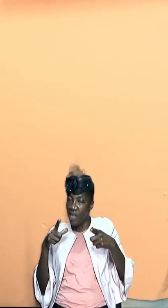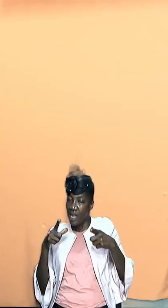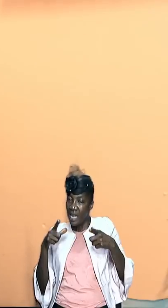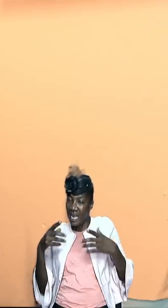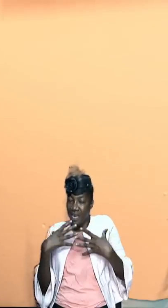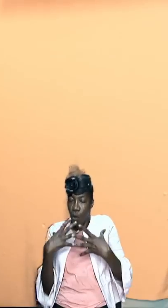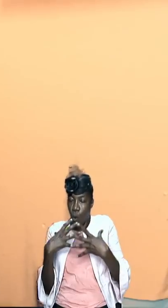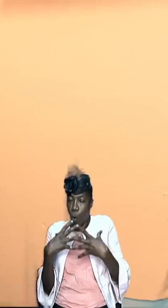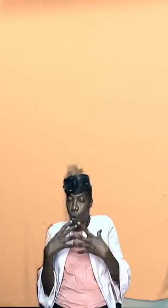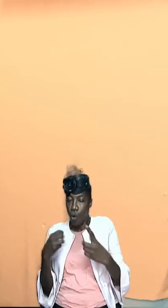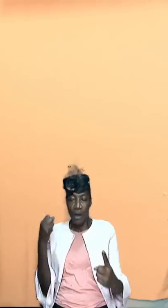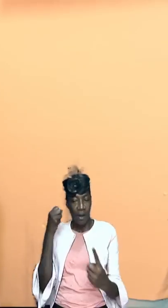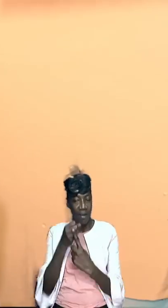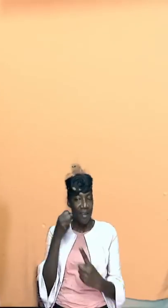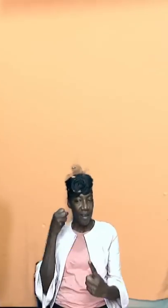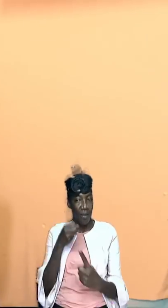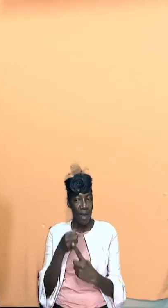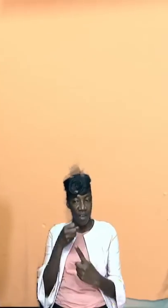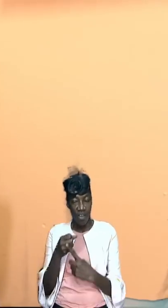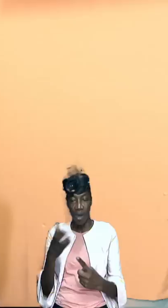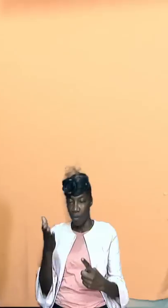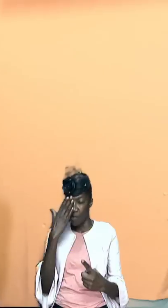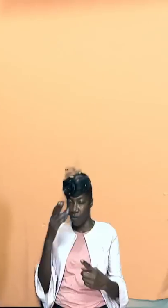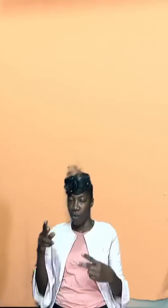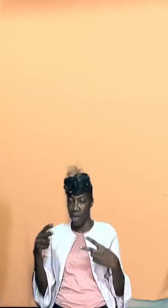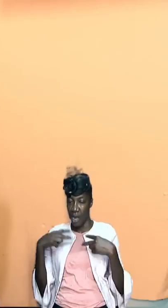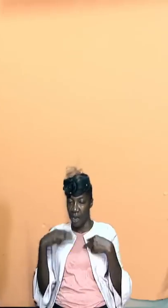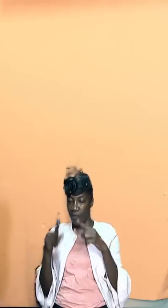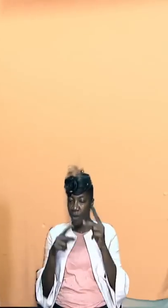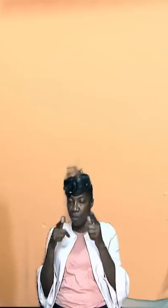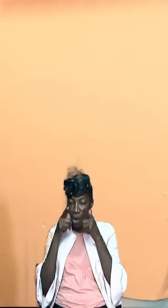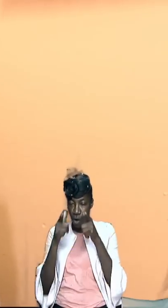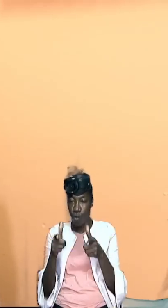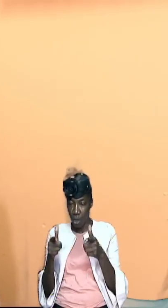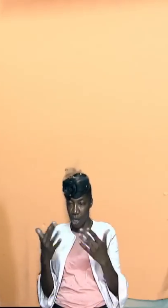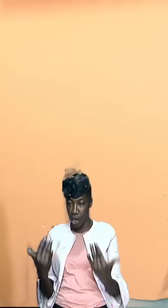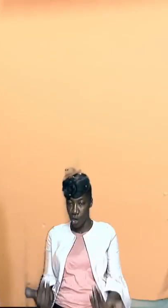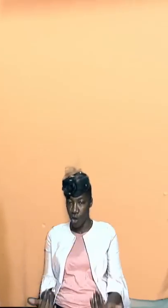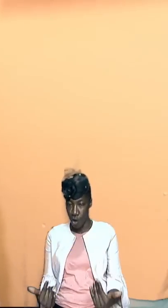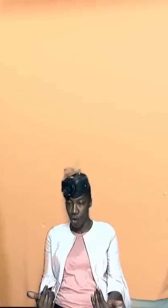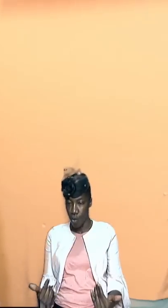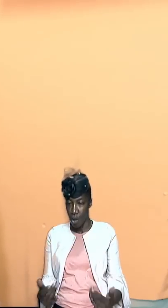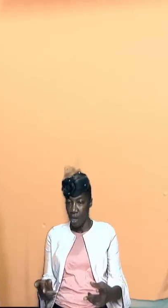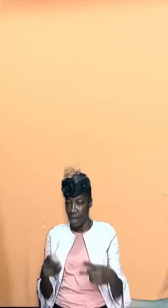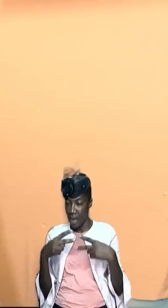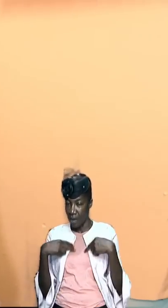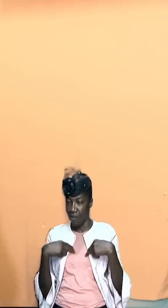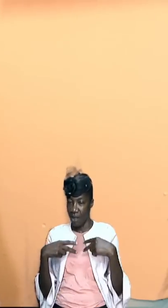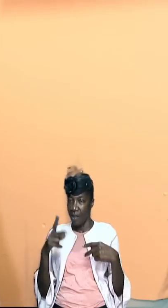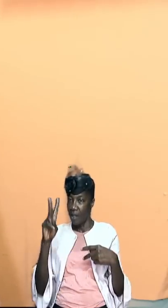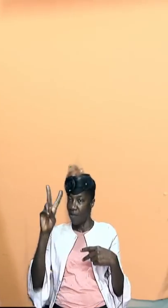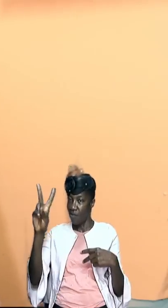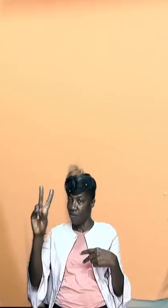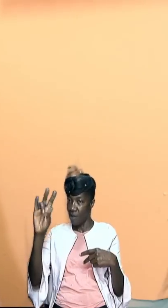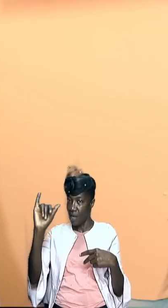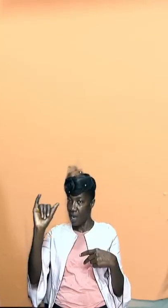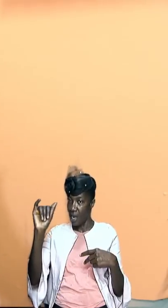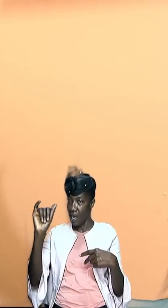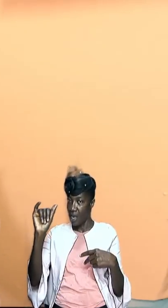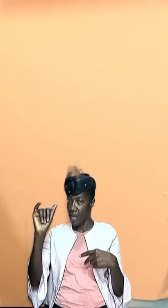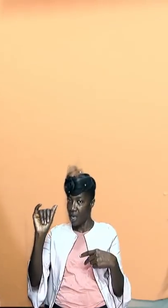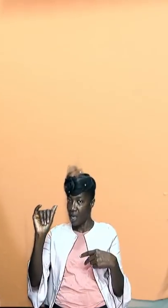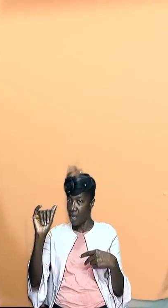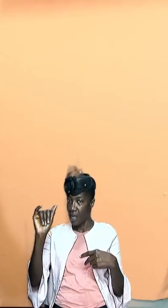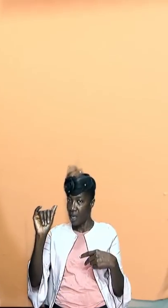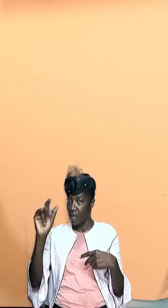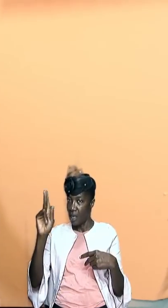cold conditions. Before, we have people looking like how they look now. You used to have the Vikings, and their hair long. People